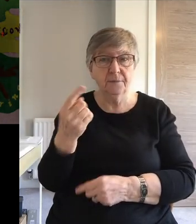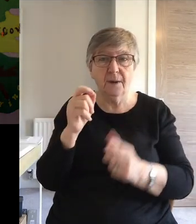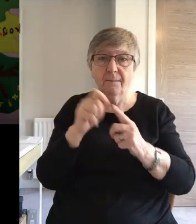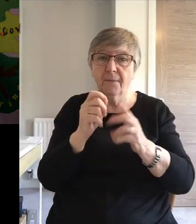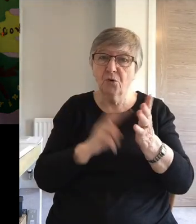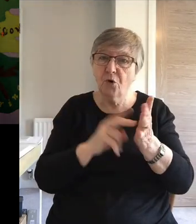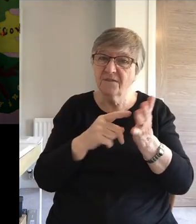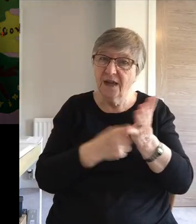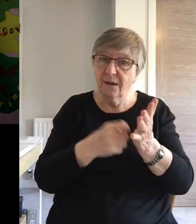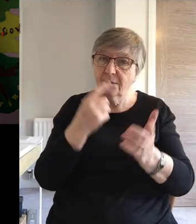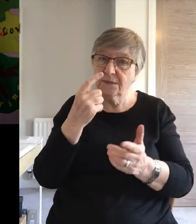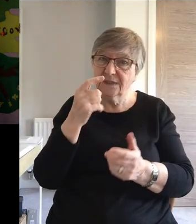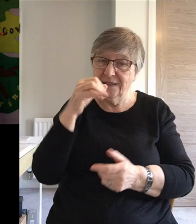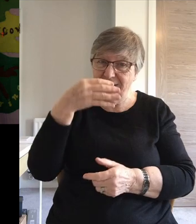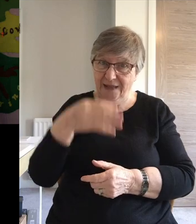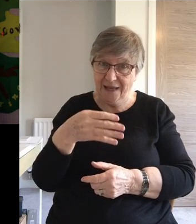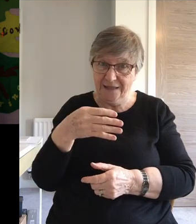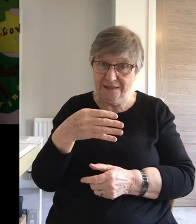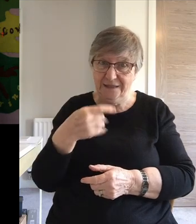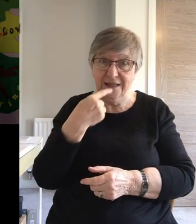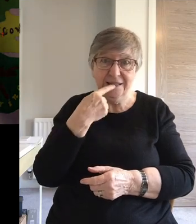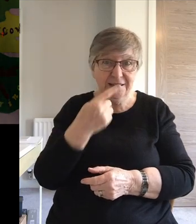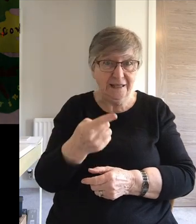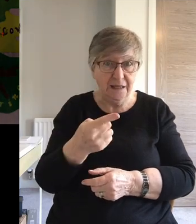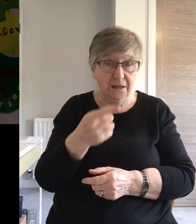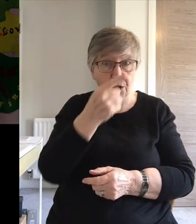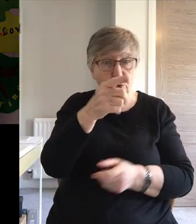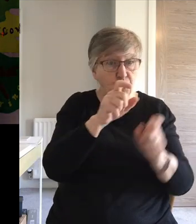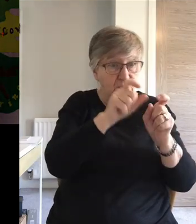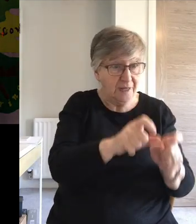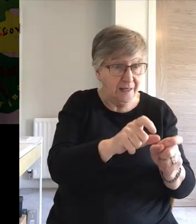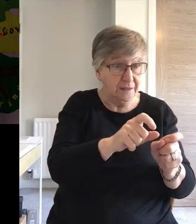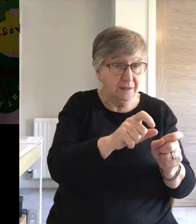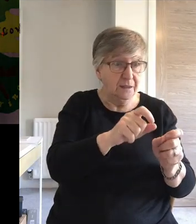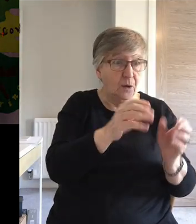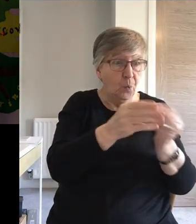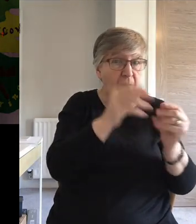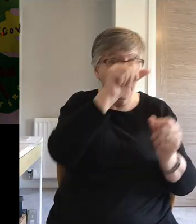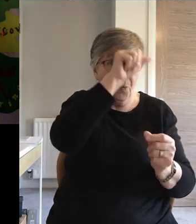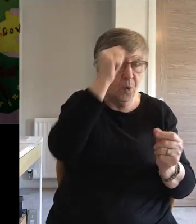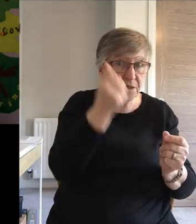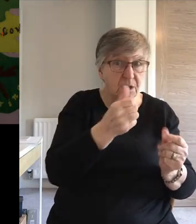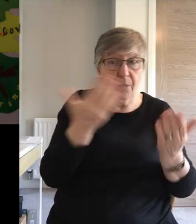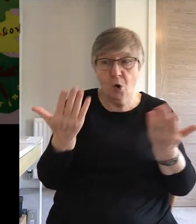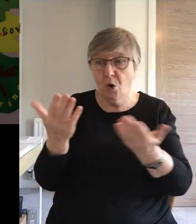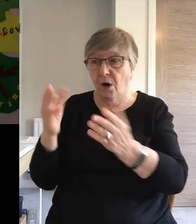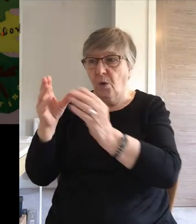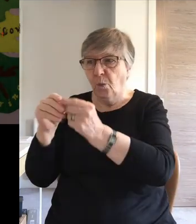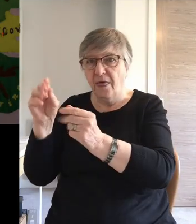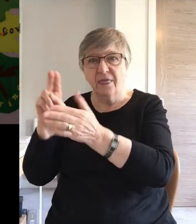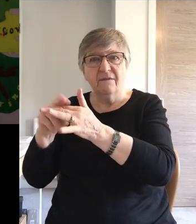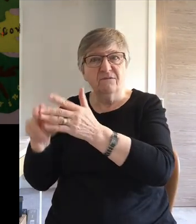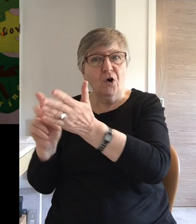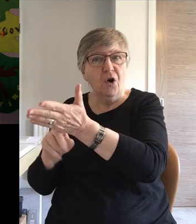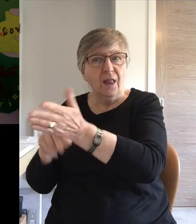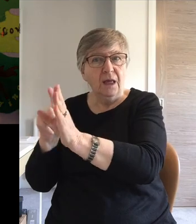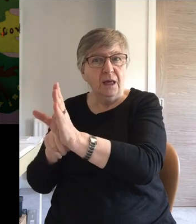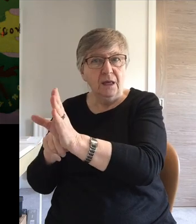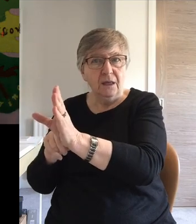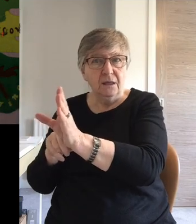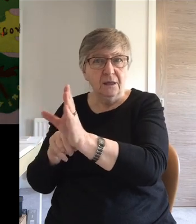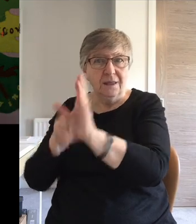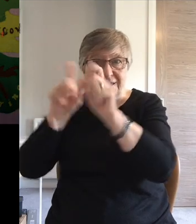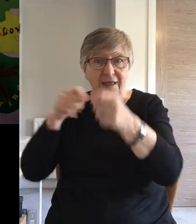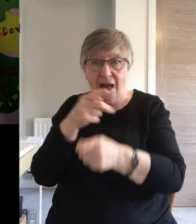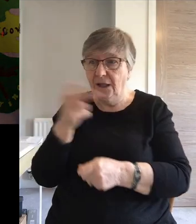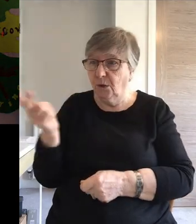Well, Proverbs 9 is calling us to that kind of thing. Either you sit in the house of wisdom or you sit in the house of folly. And you can only be in